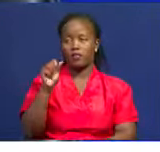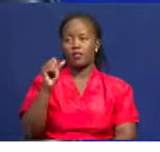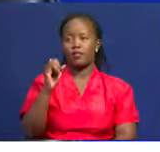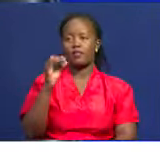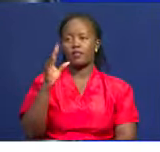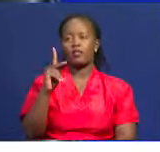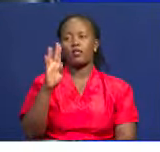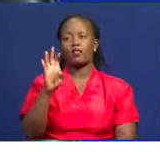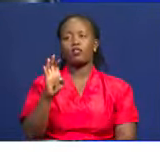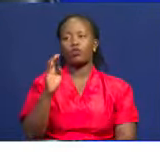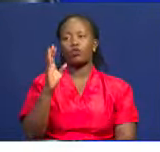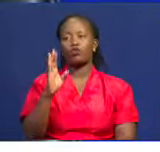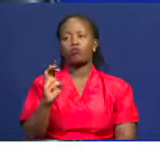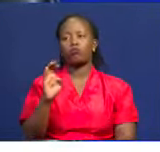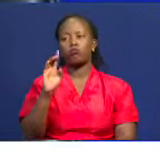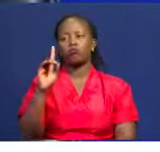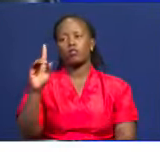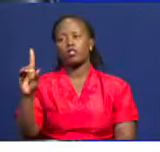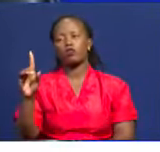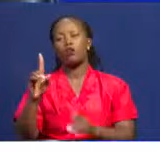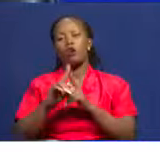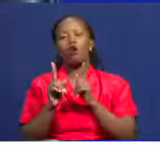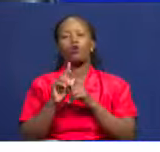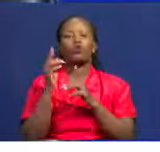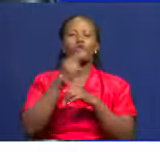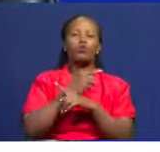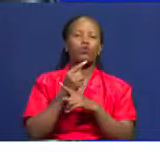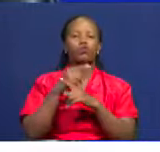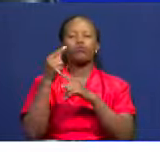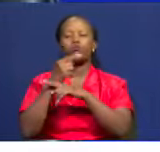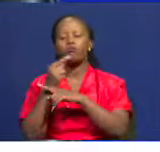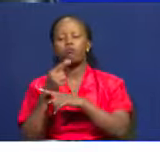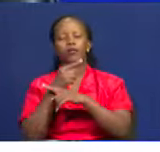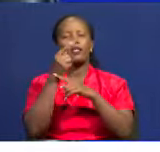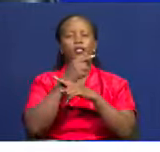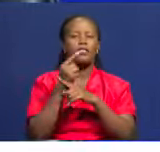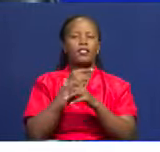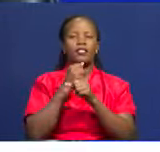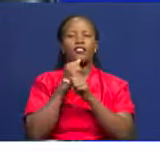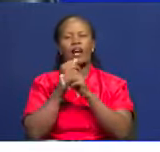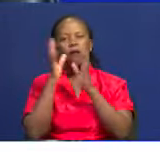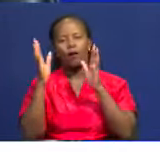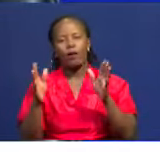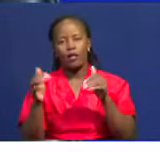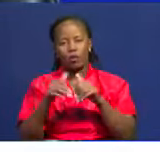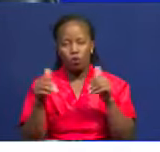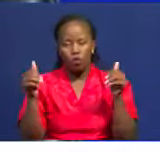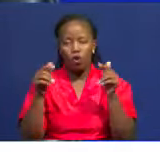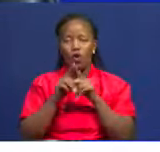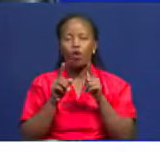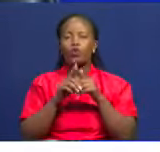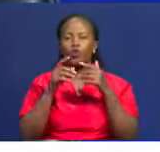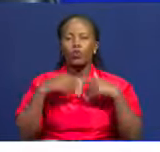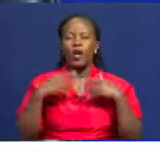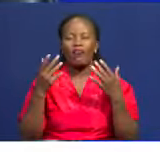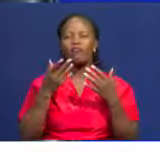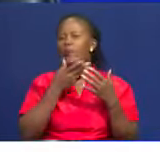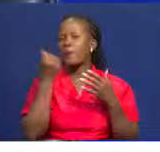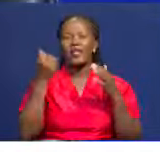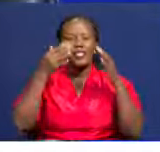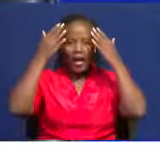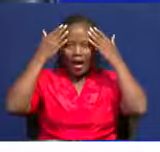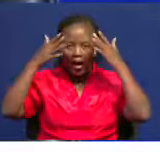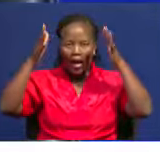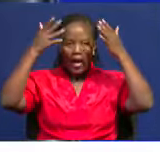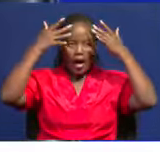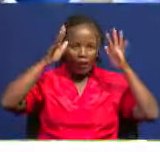staff better, including our CHPs, to create better awareness in the community and to